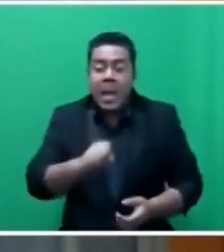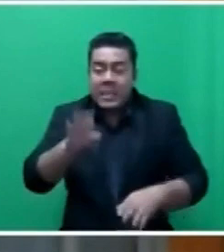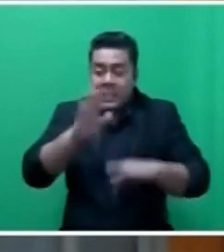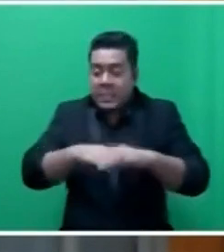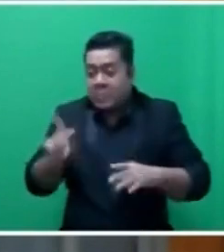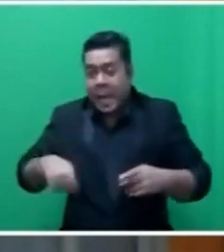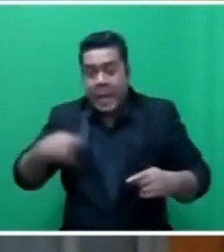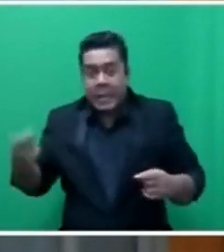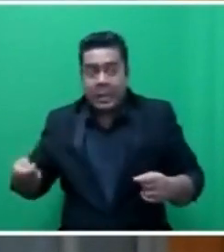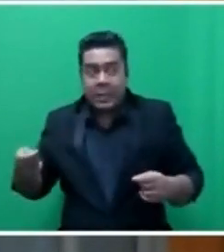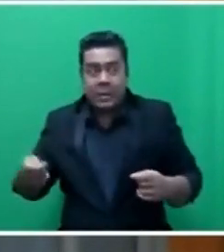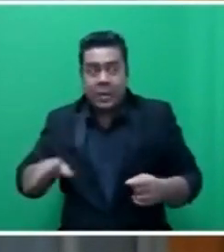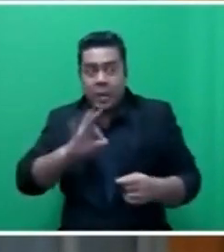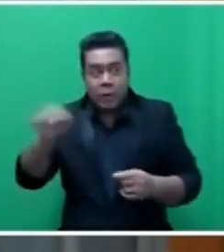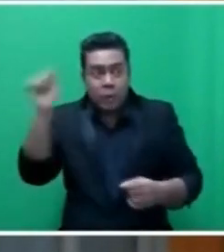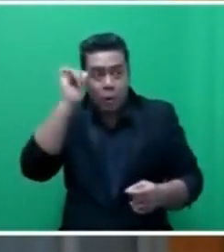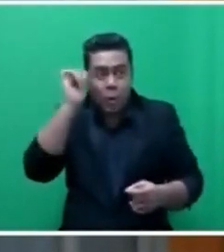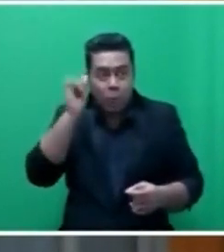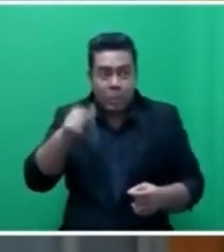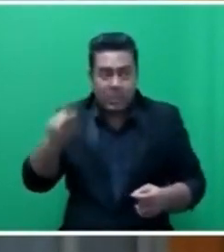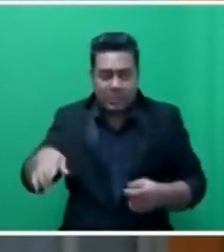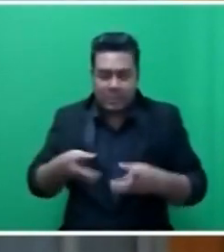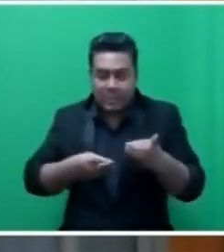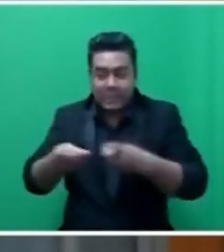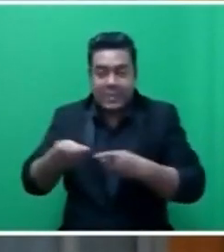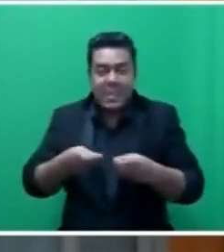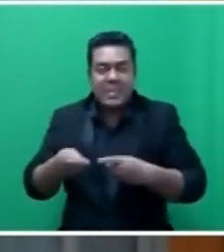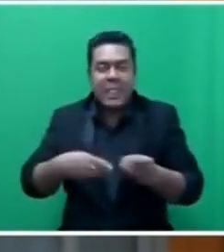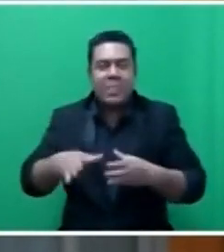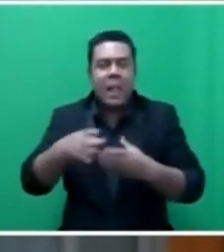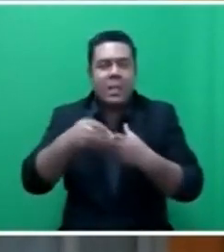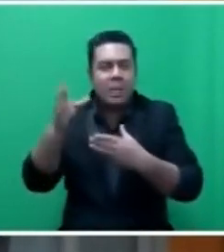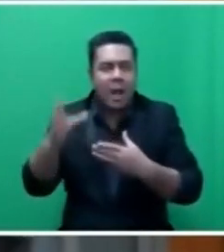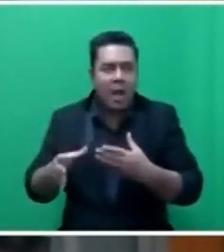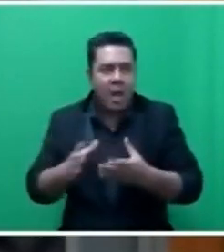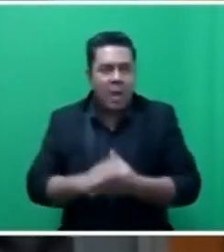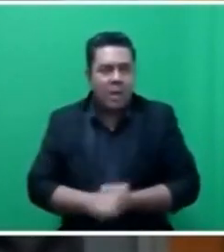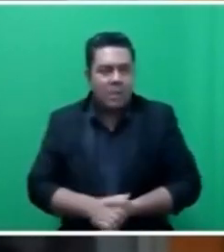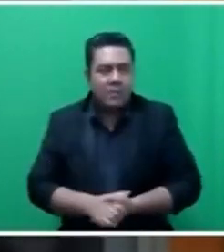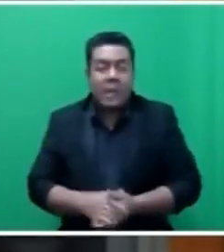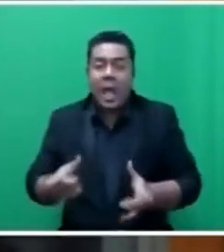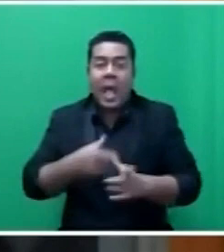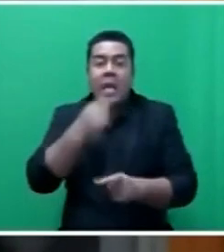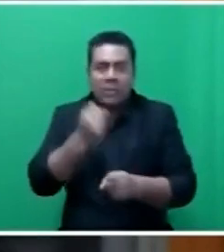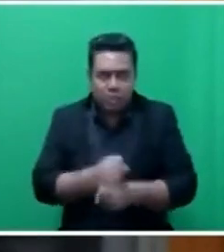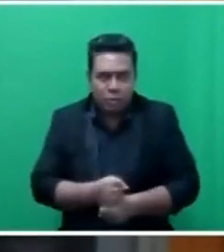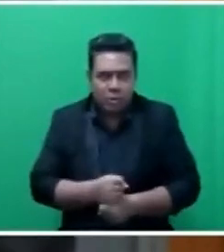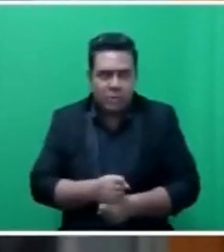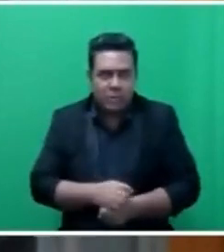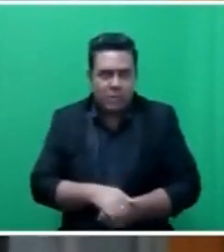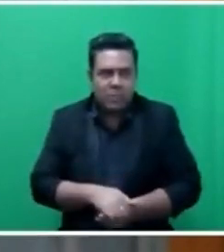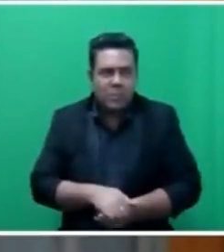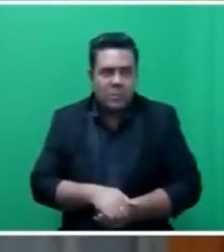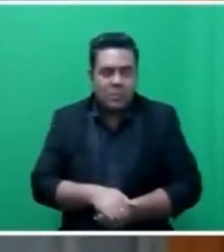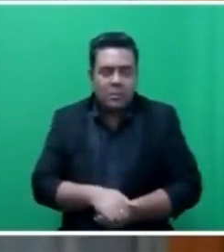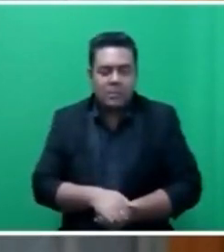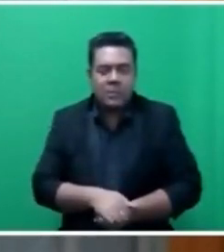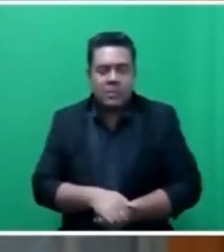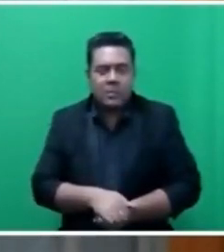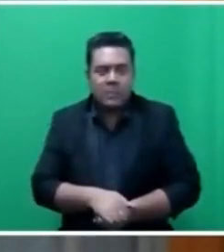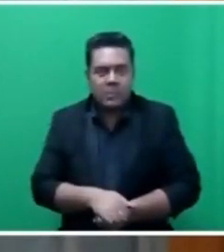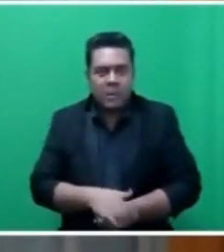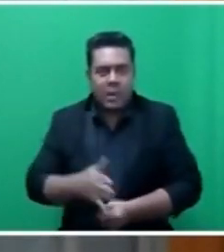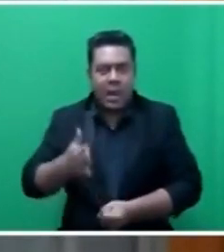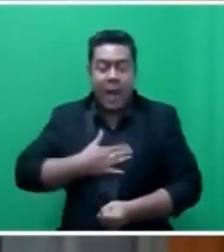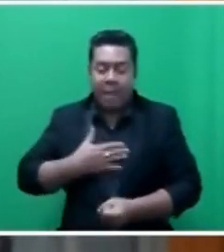The man sitting beside him doesn't know that he is the defacto leader. The Attorney General is the defacto leader, not I'm the